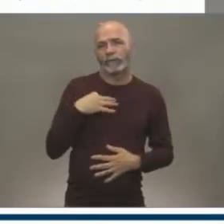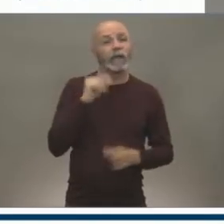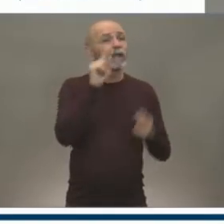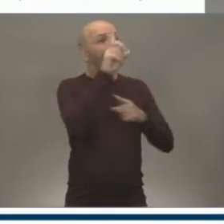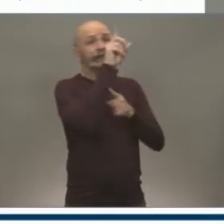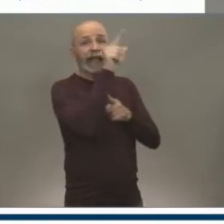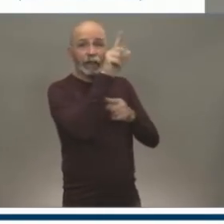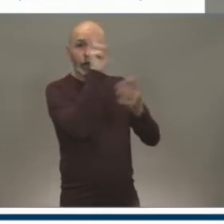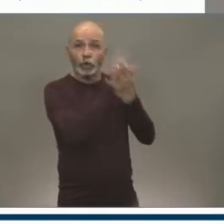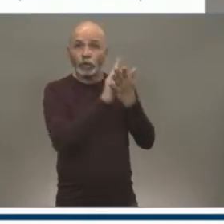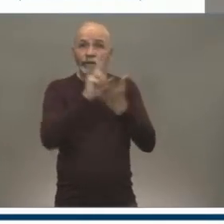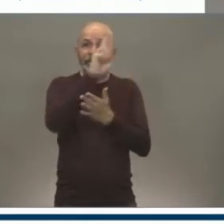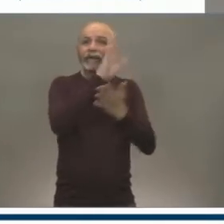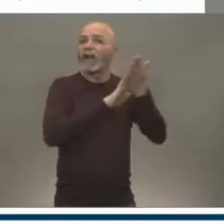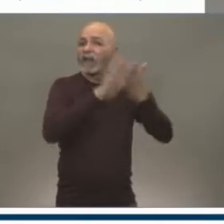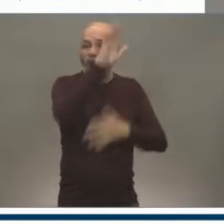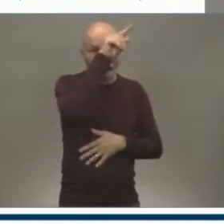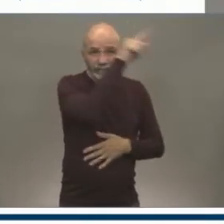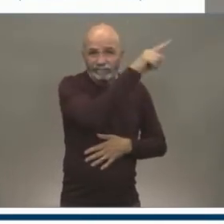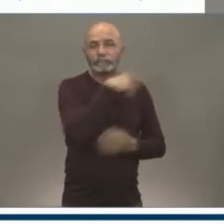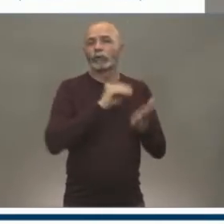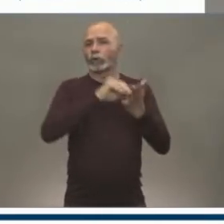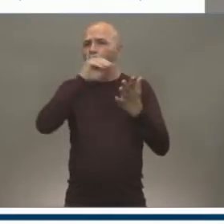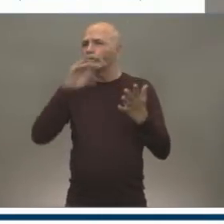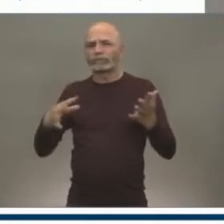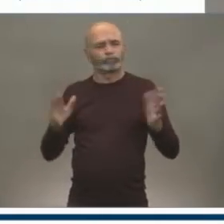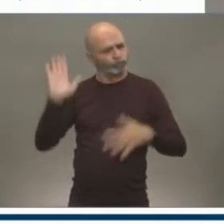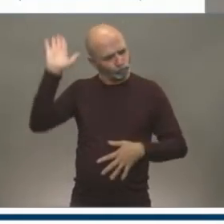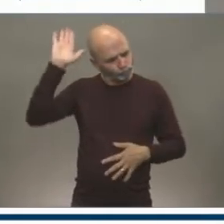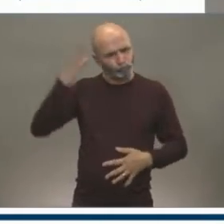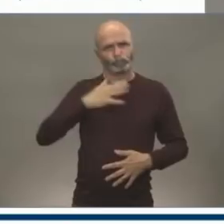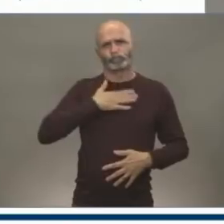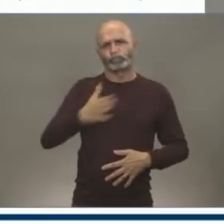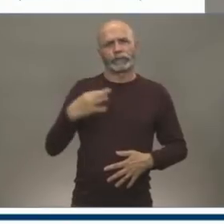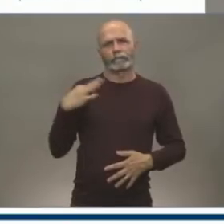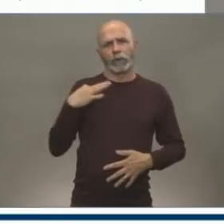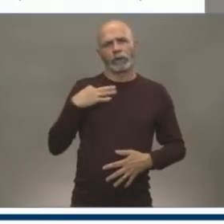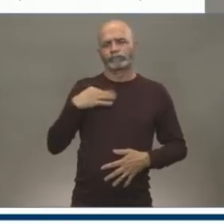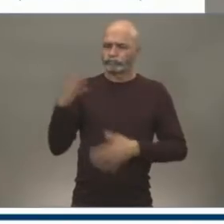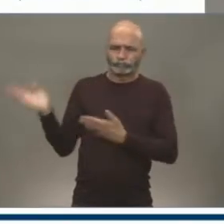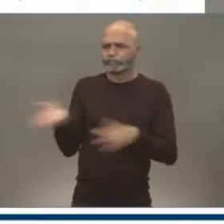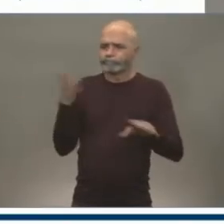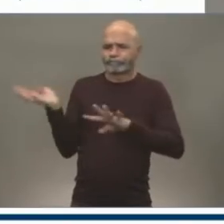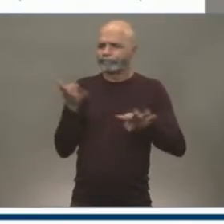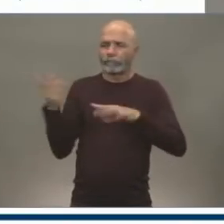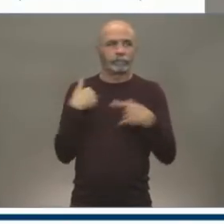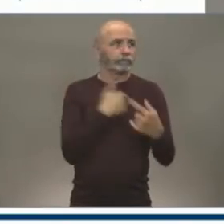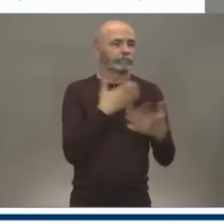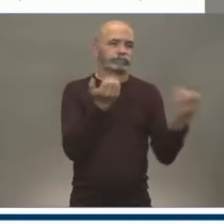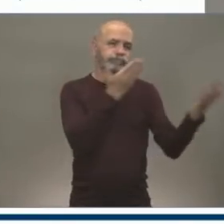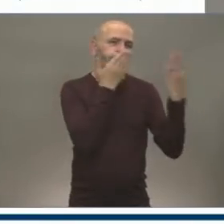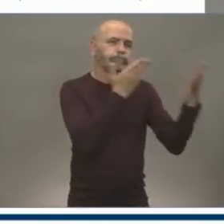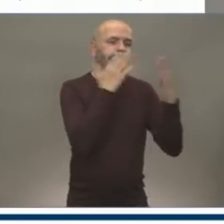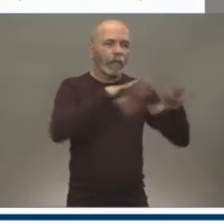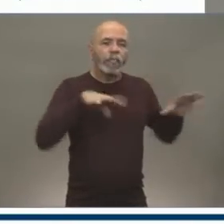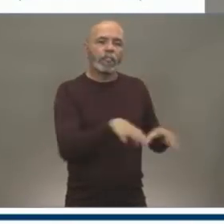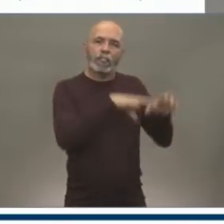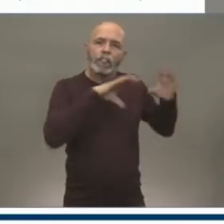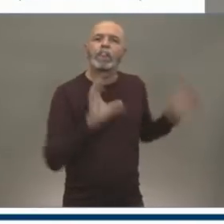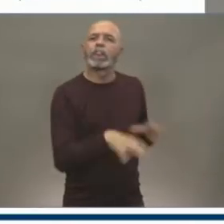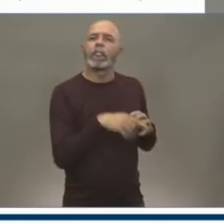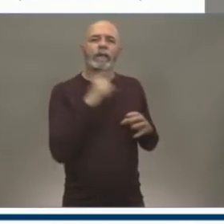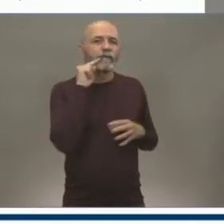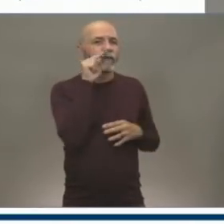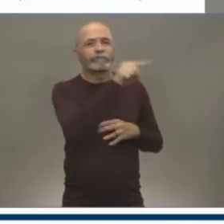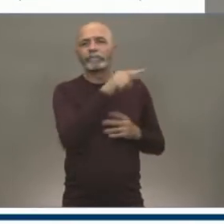thank all of those people who are coming out to volunteer, the support from Dalhousie, NSHA, and HRM,